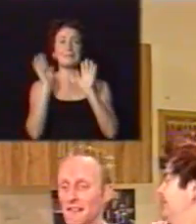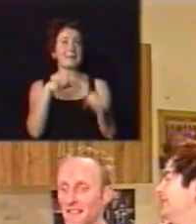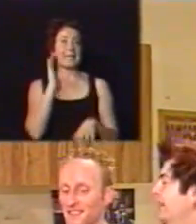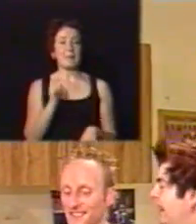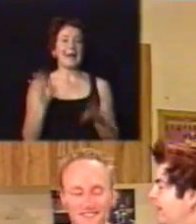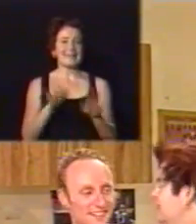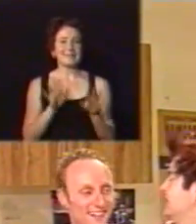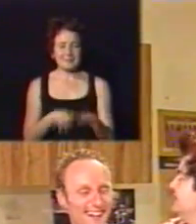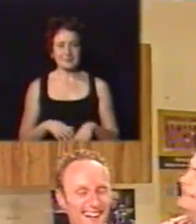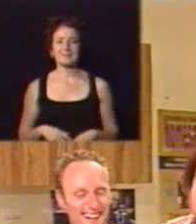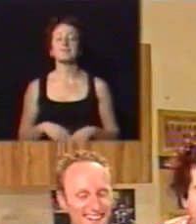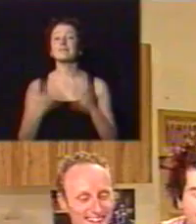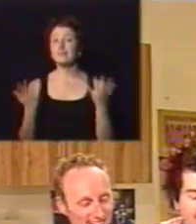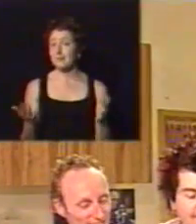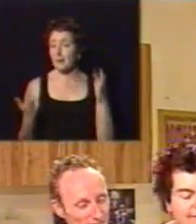Yes. Now,